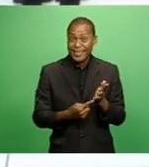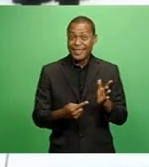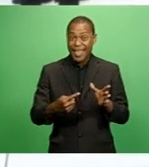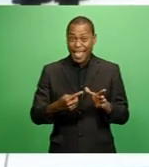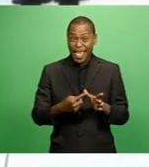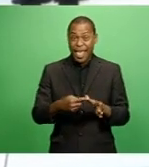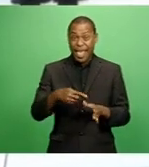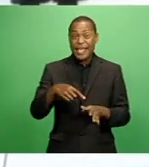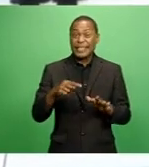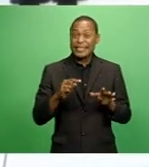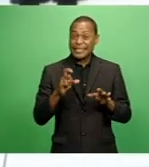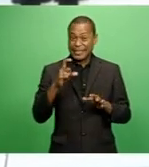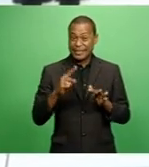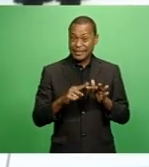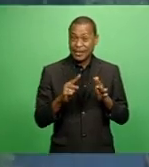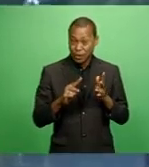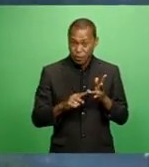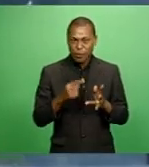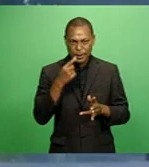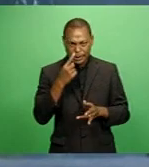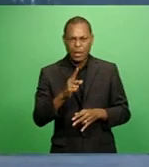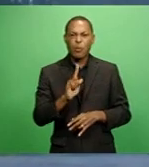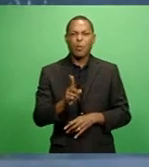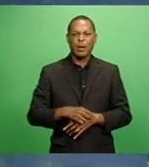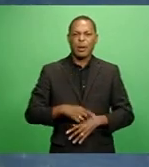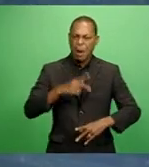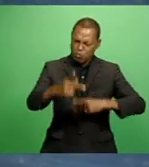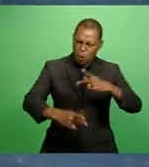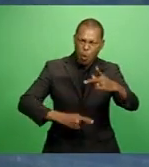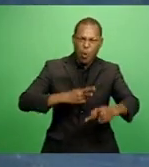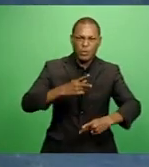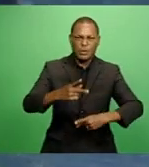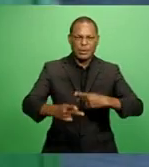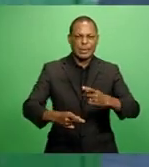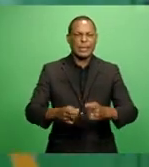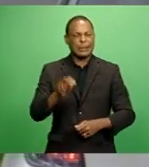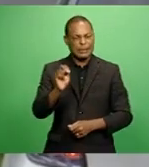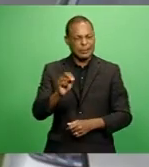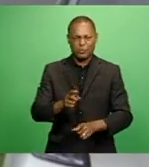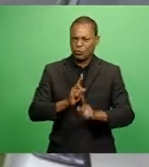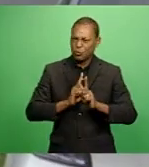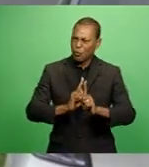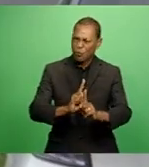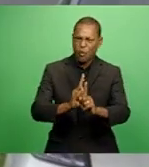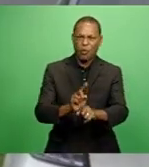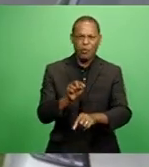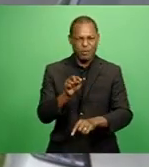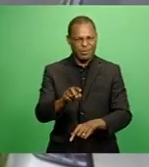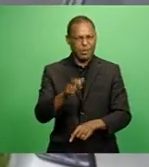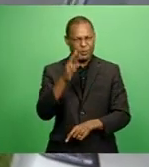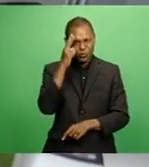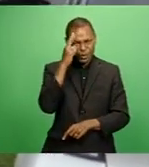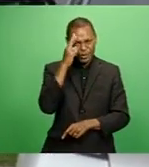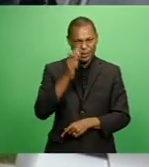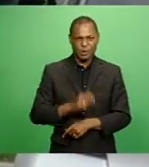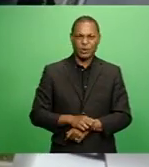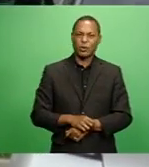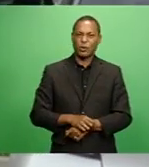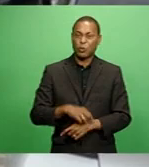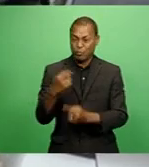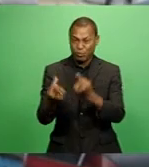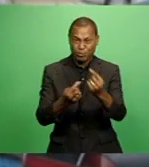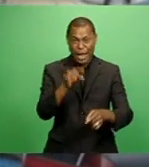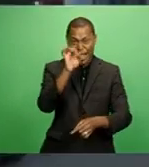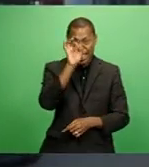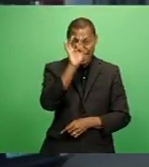says the delay is due to the various processes that have to be followed. Simpson adds almost every taxi operation in